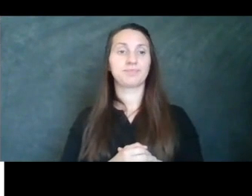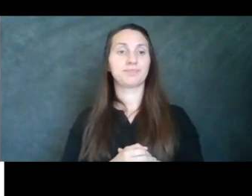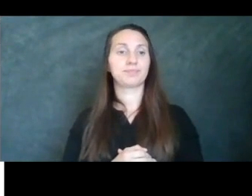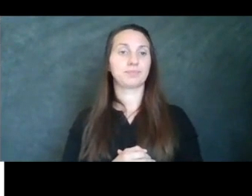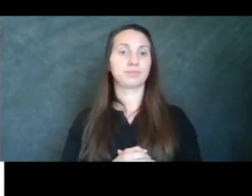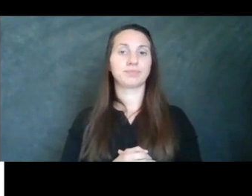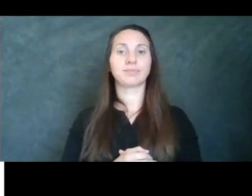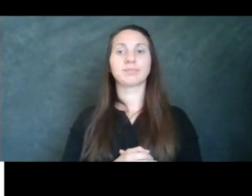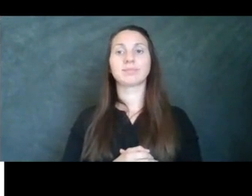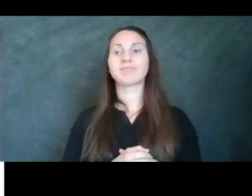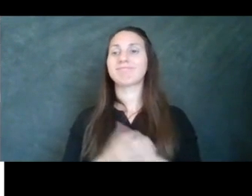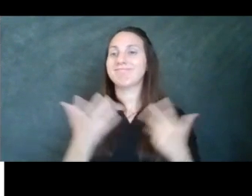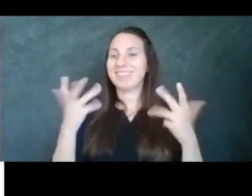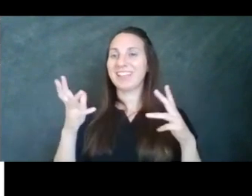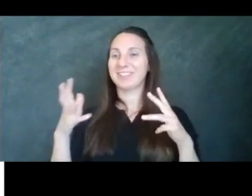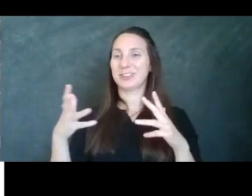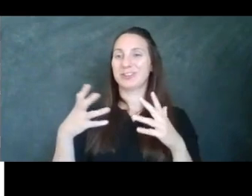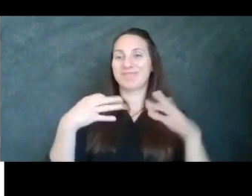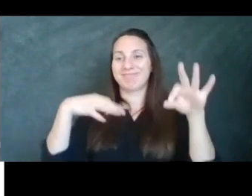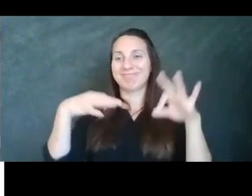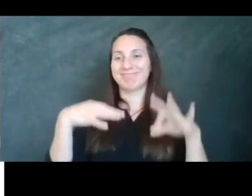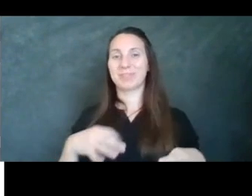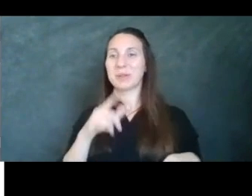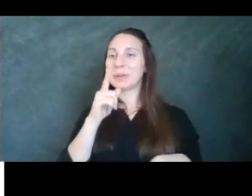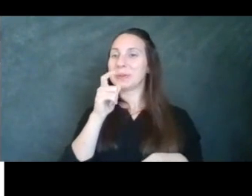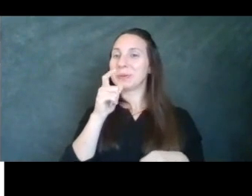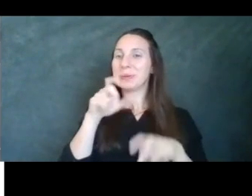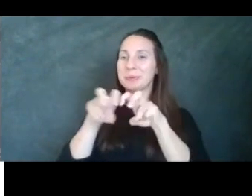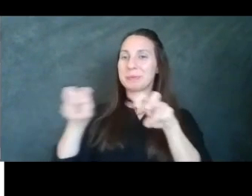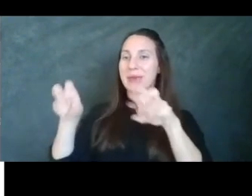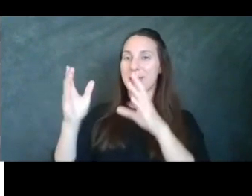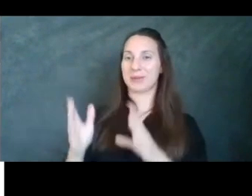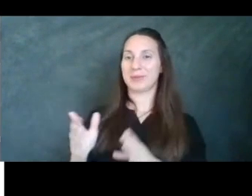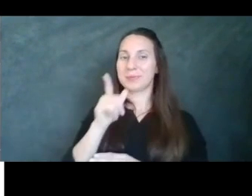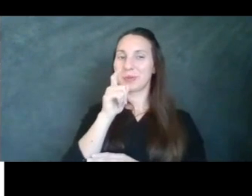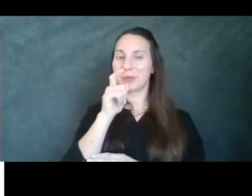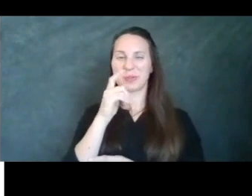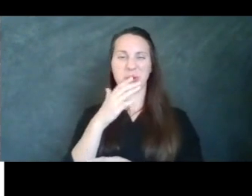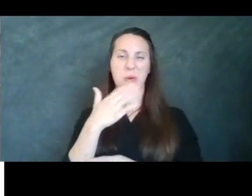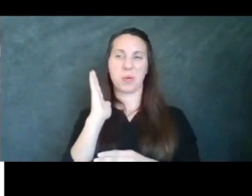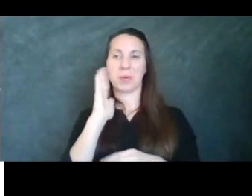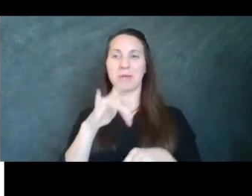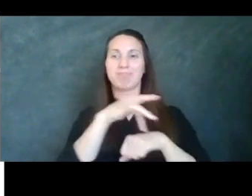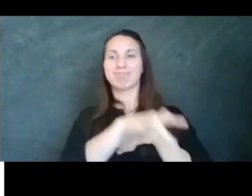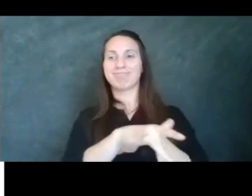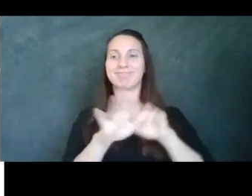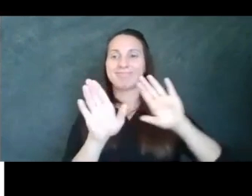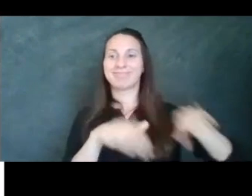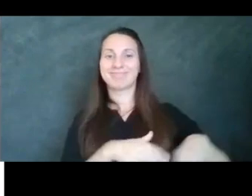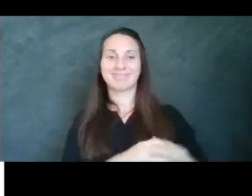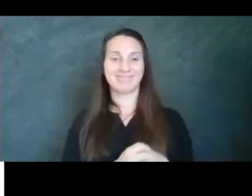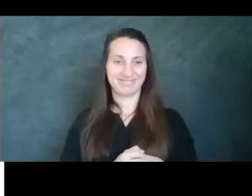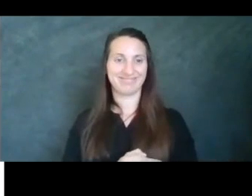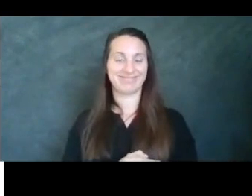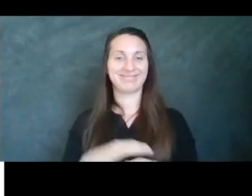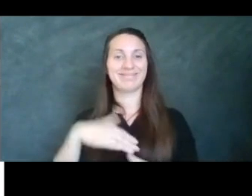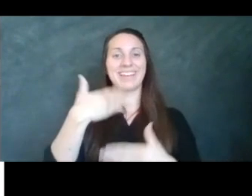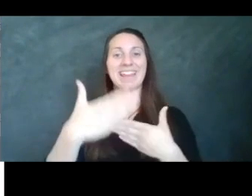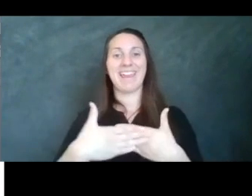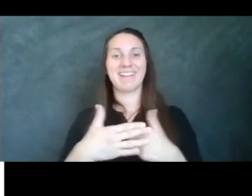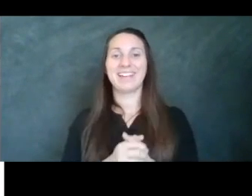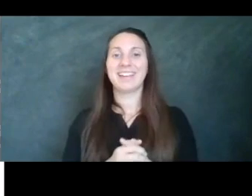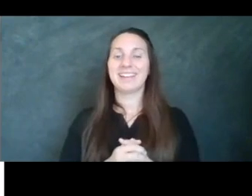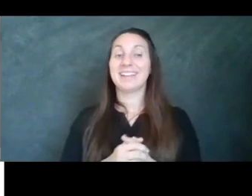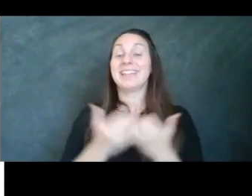And so I've already spoken to who our panelists are, so we'll skip right past that. Next slide.